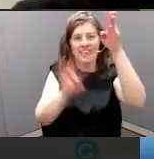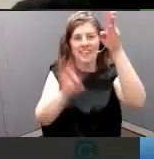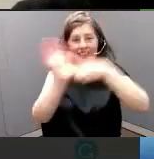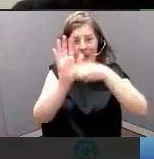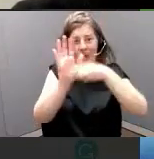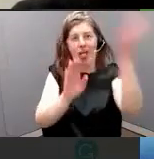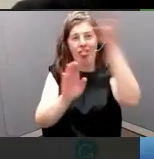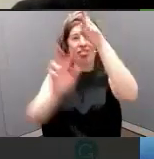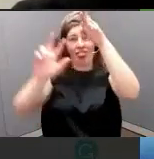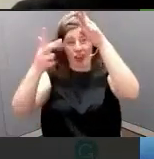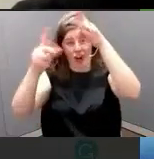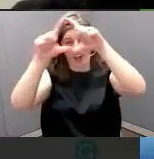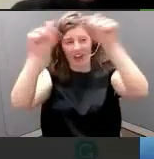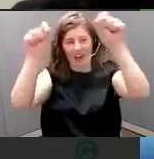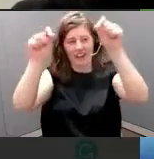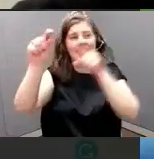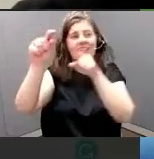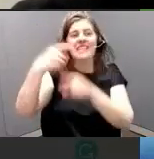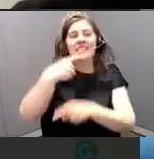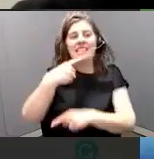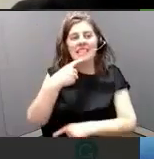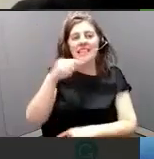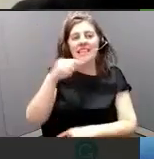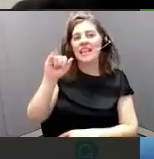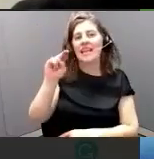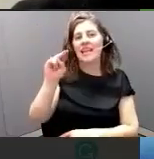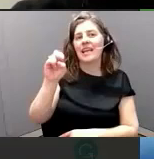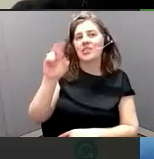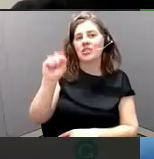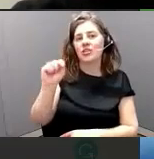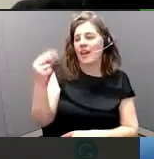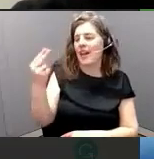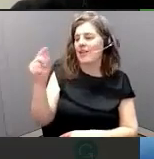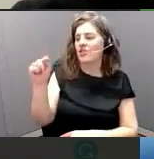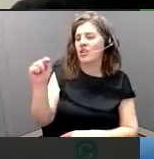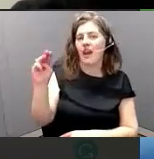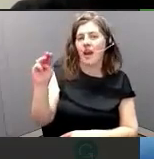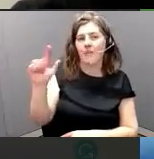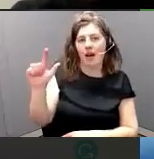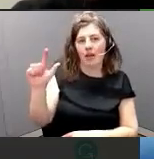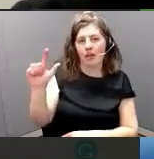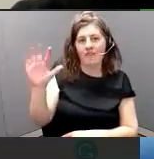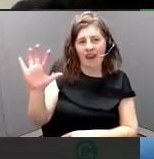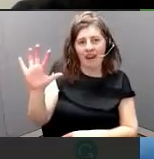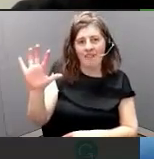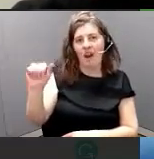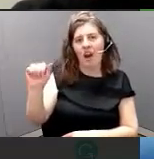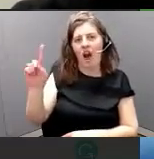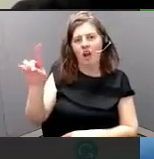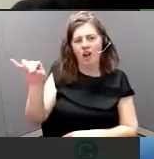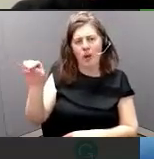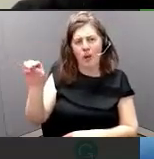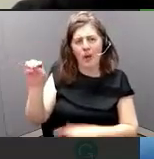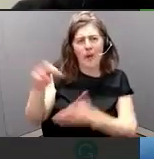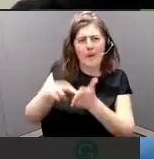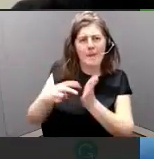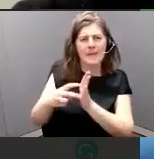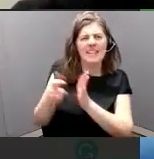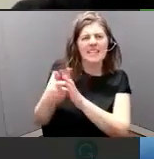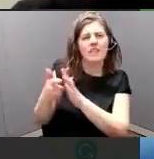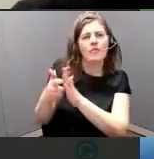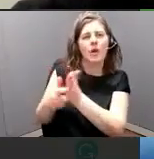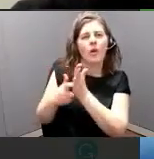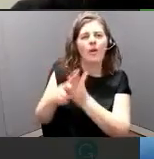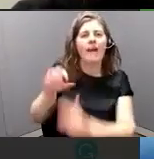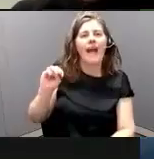which asks us, or it says insert HTML5 audio. Now, all that means is that it requires an